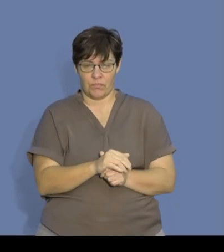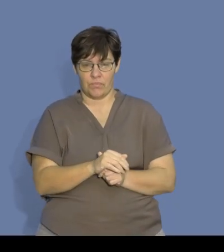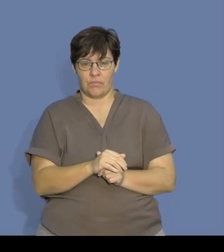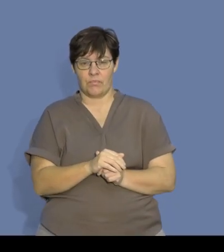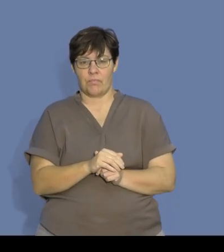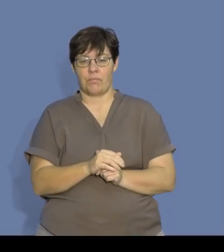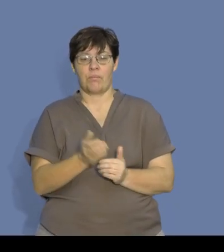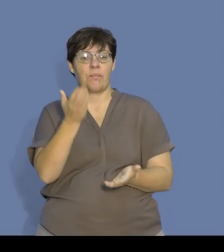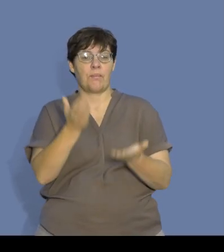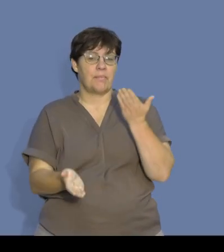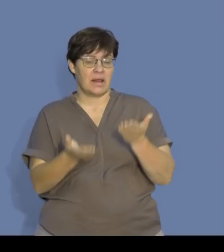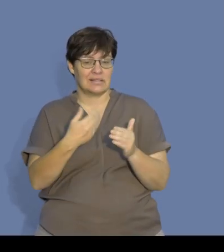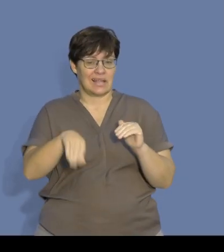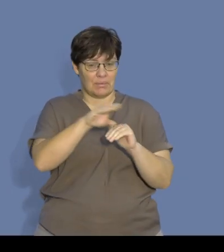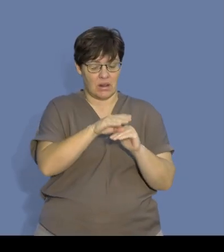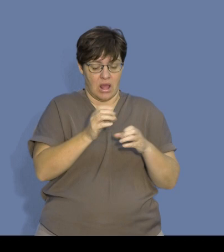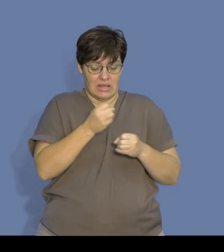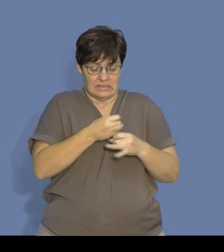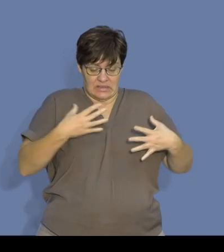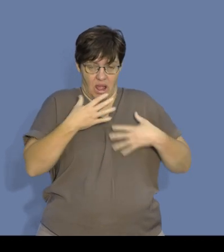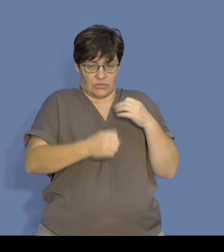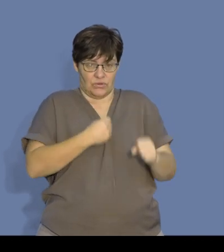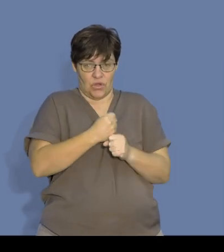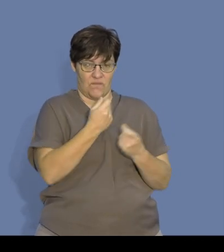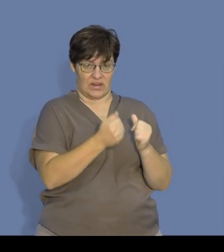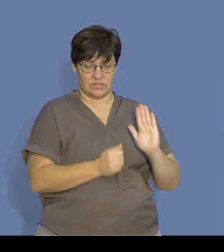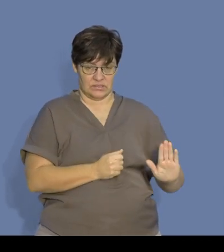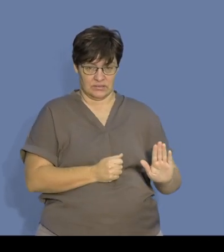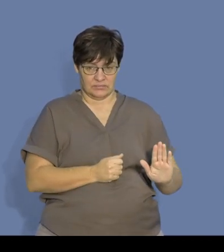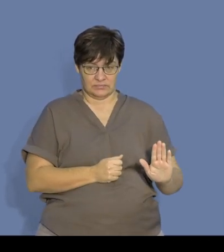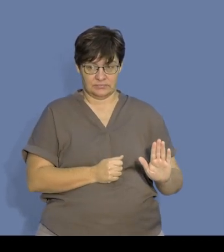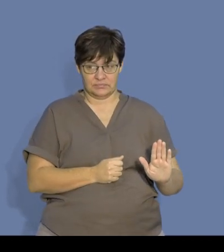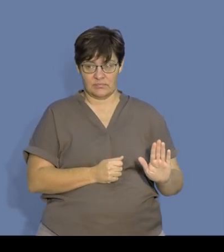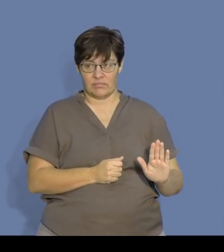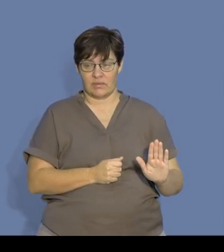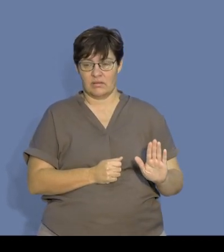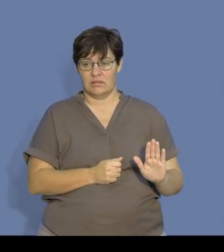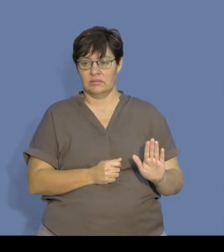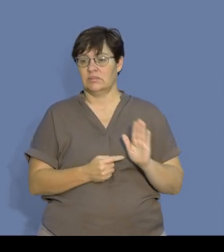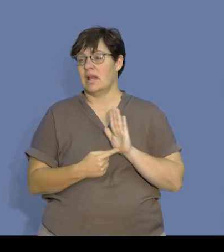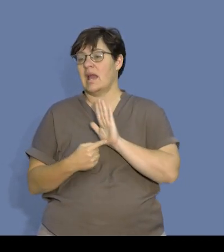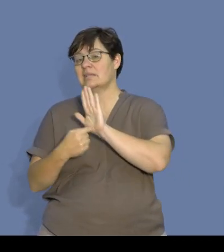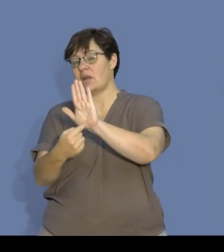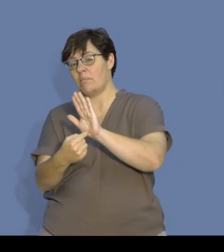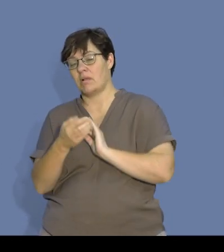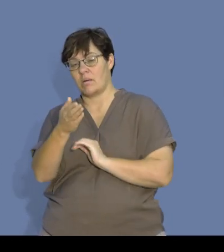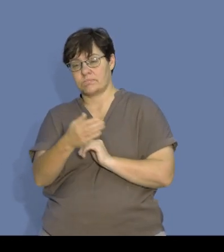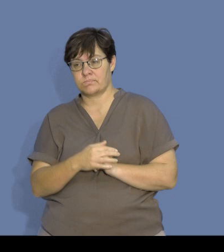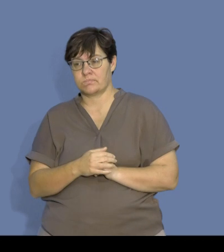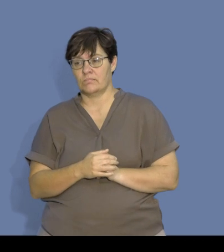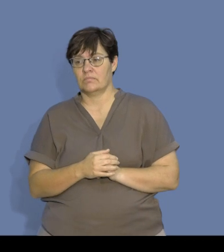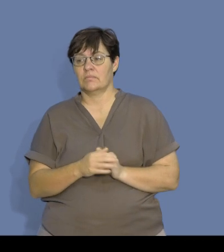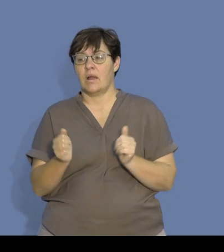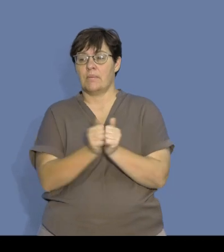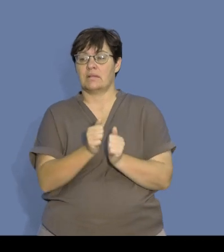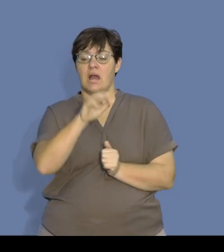show their capital balances at the beginning of the financial year. So if we look at the example that is in front